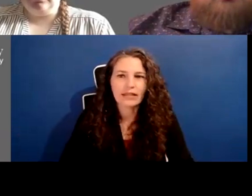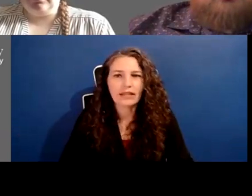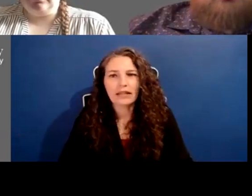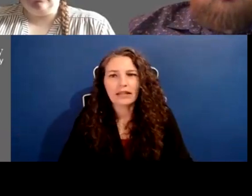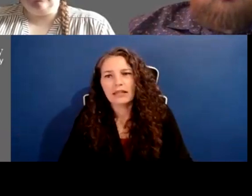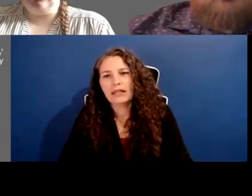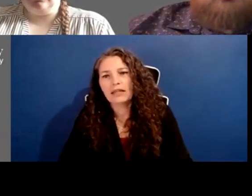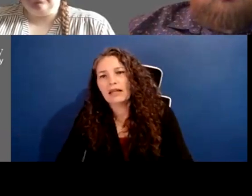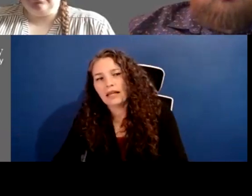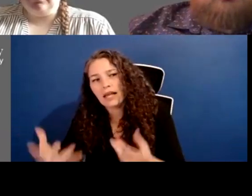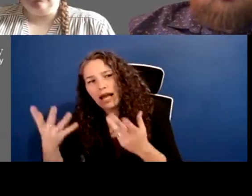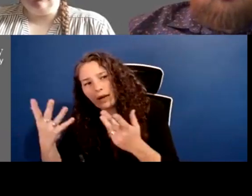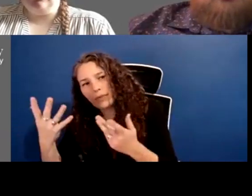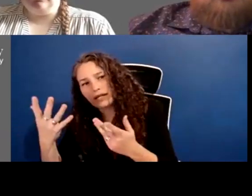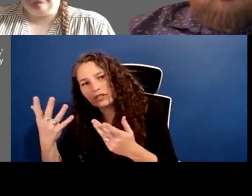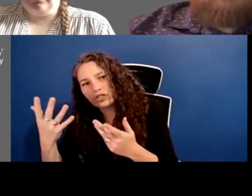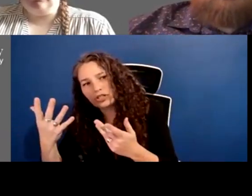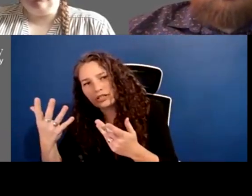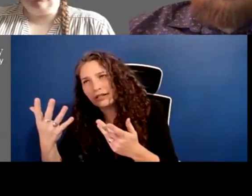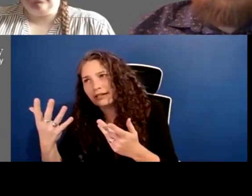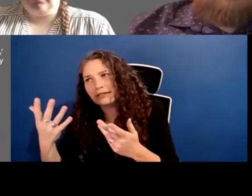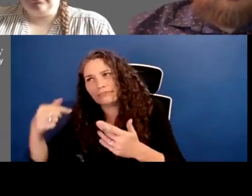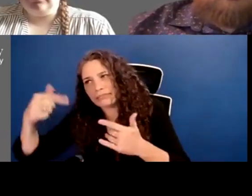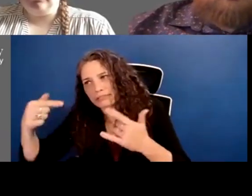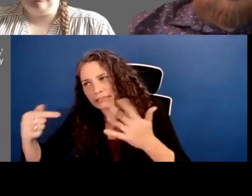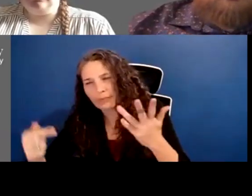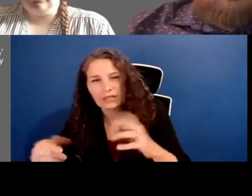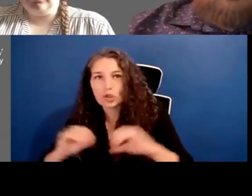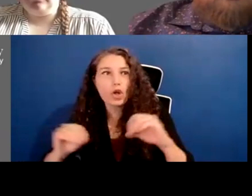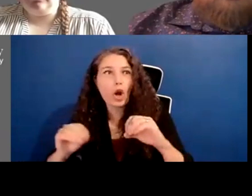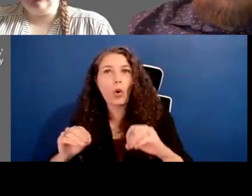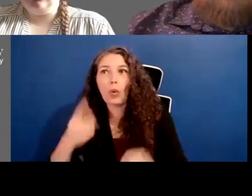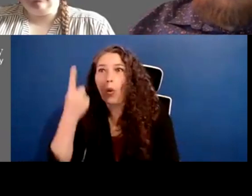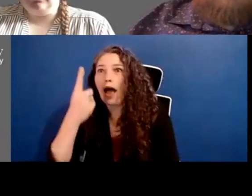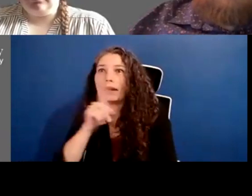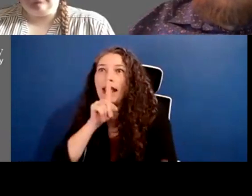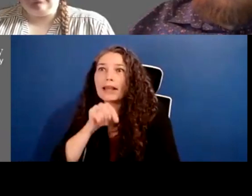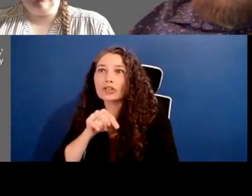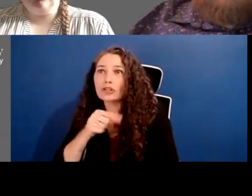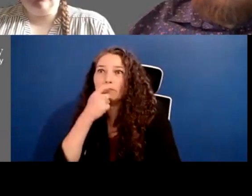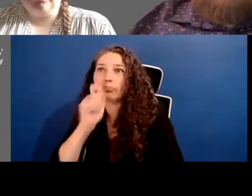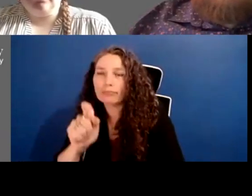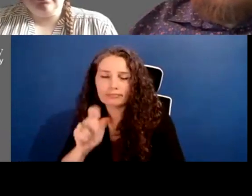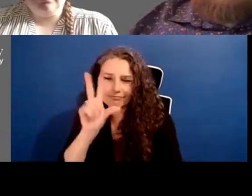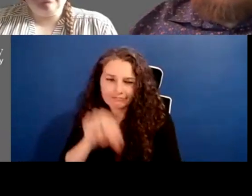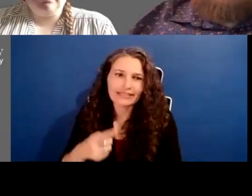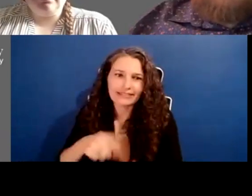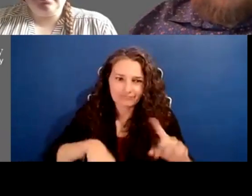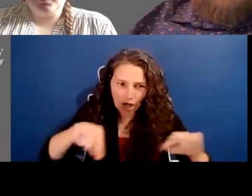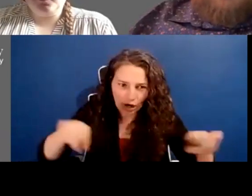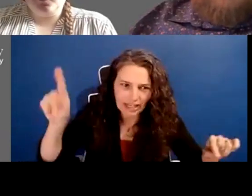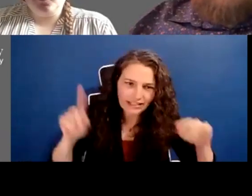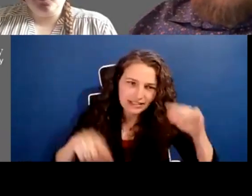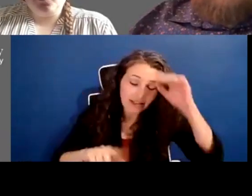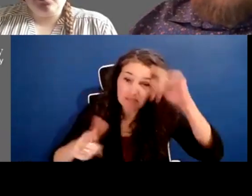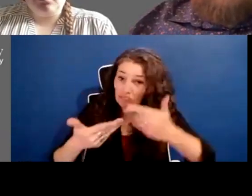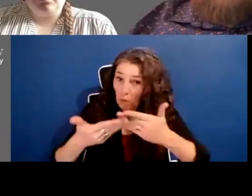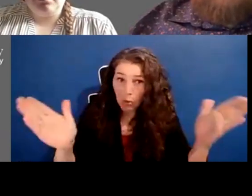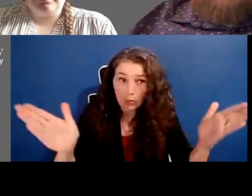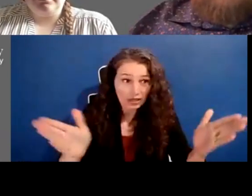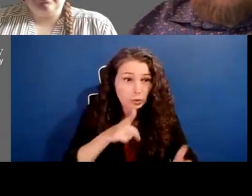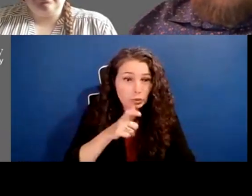how many edits there need to be made. There's no real answer for that, but I'll open it up to anyone else unless they see it. If anyone has anything